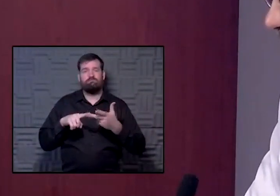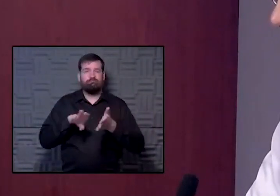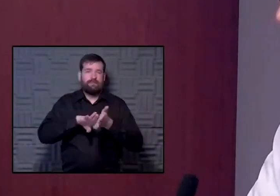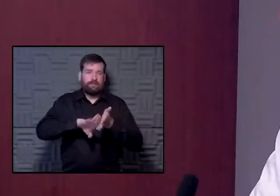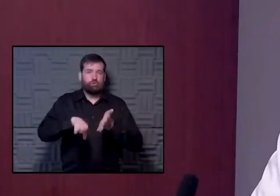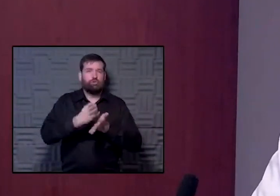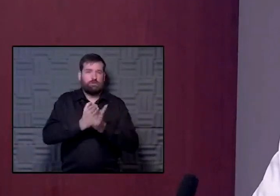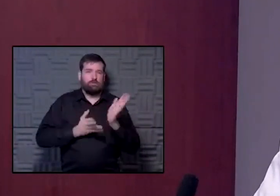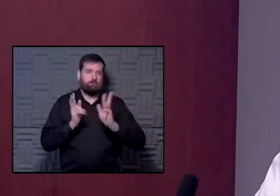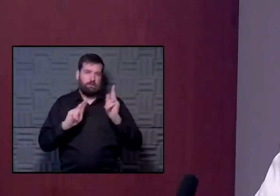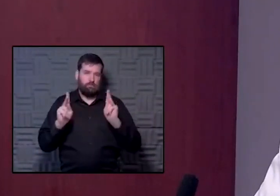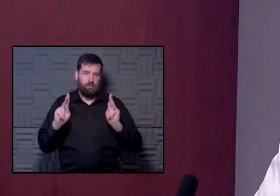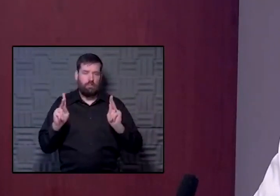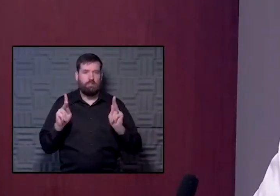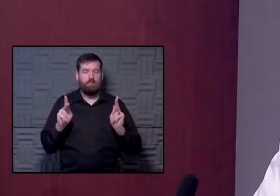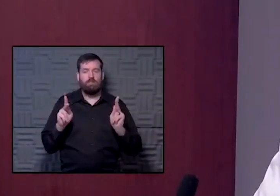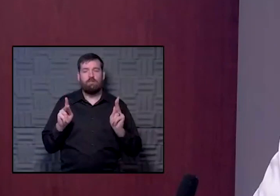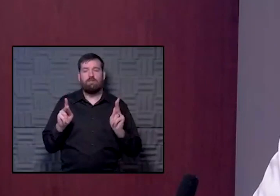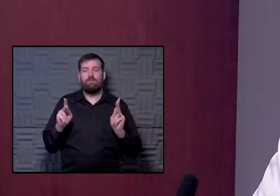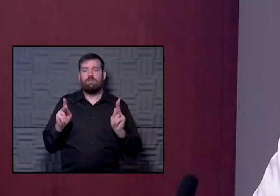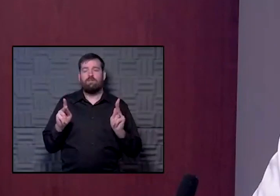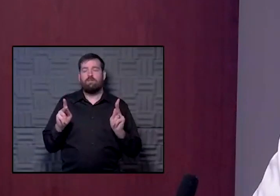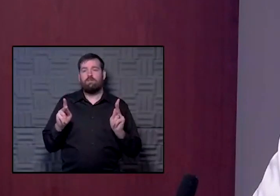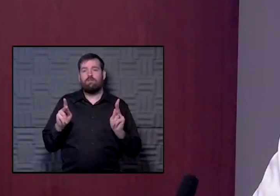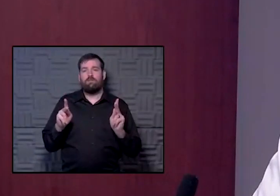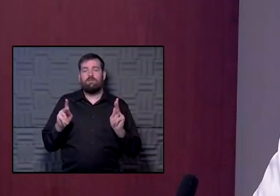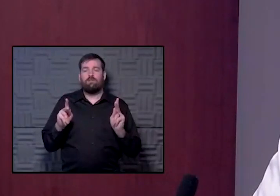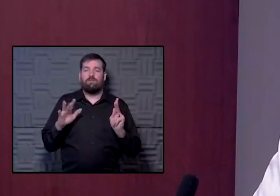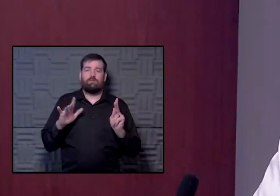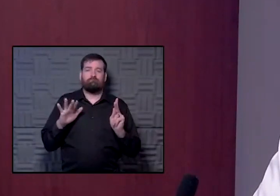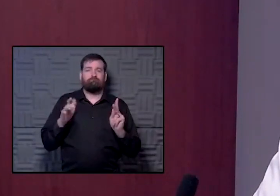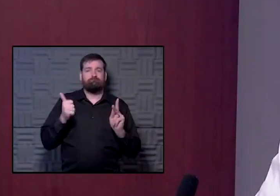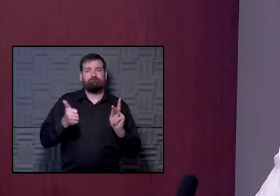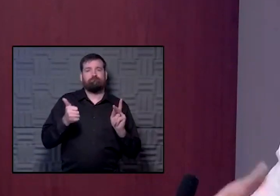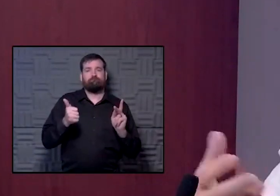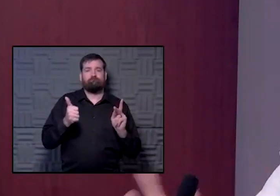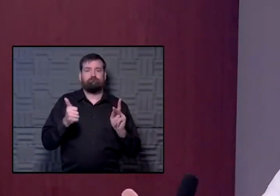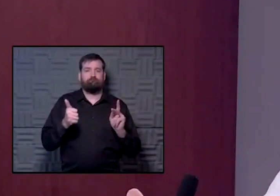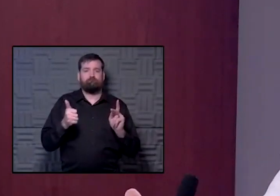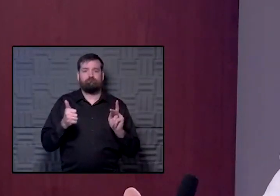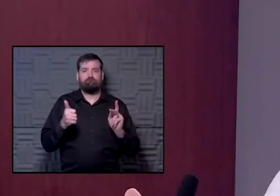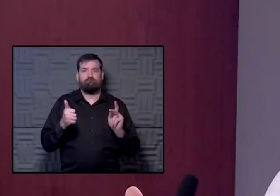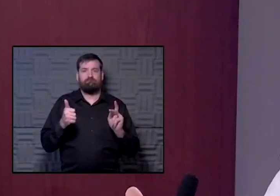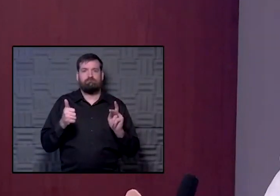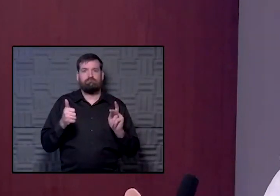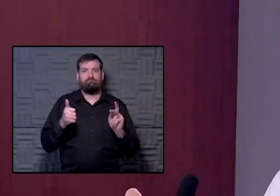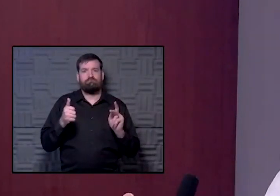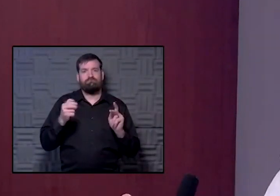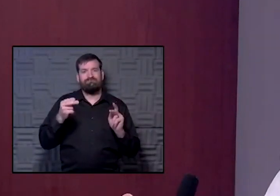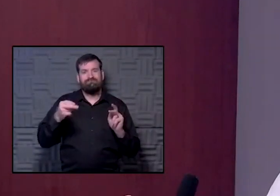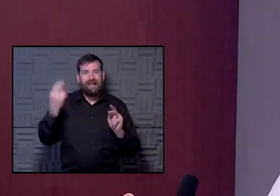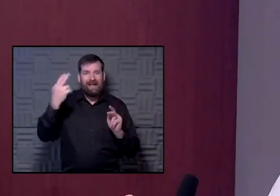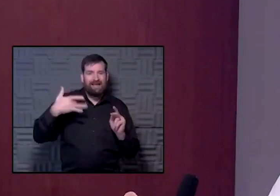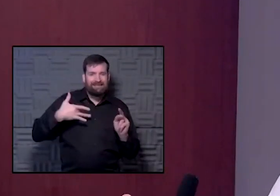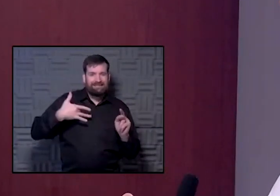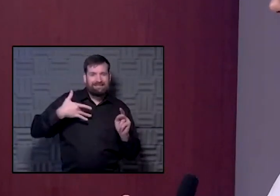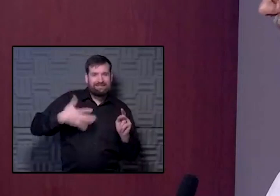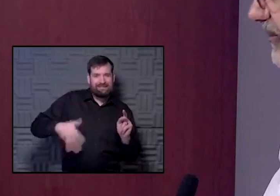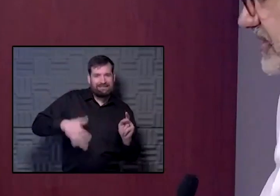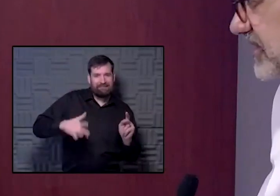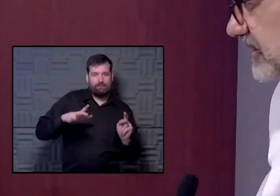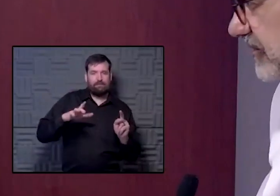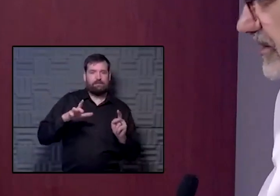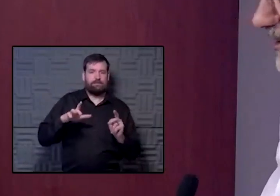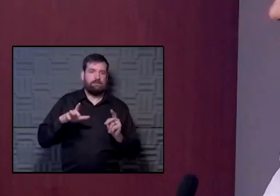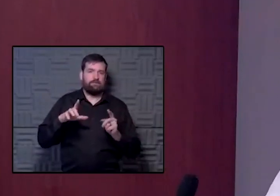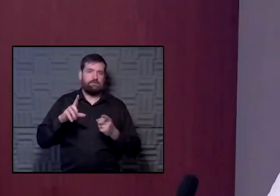some individuals that have a heightened sensitivity to anything that